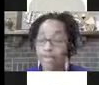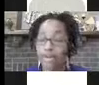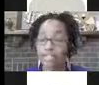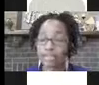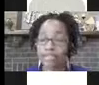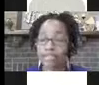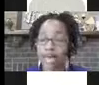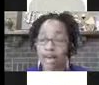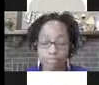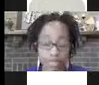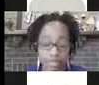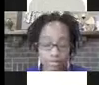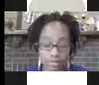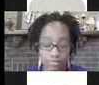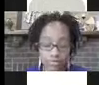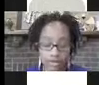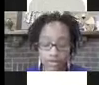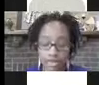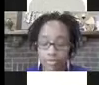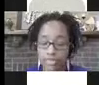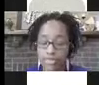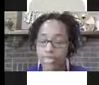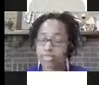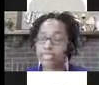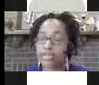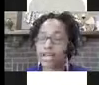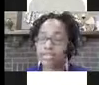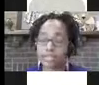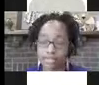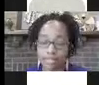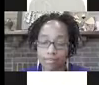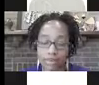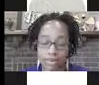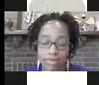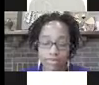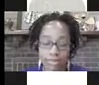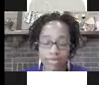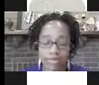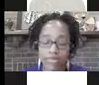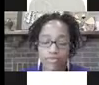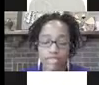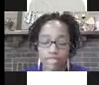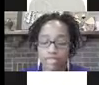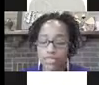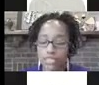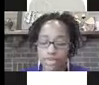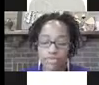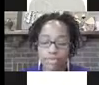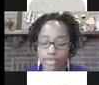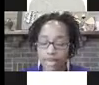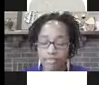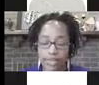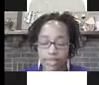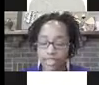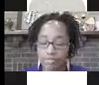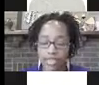bad documents out of love. Her labor is as necessary as it is unwelcome. The university needs what she bears but